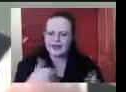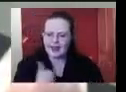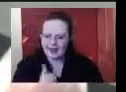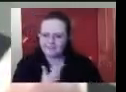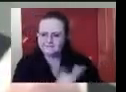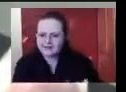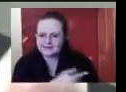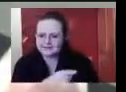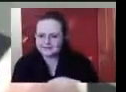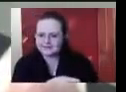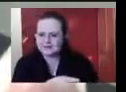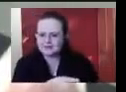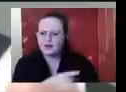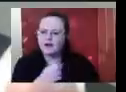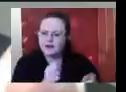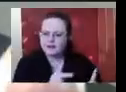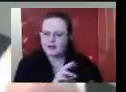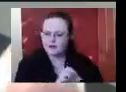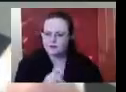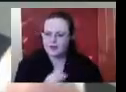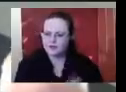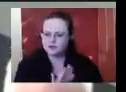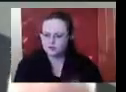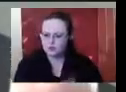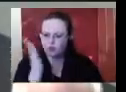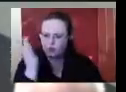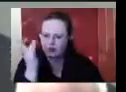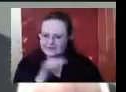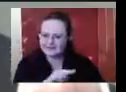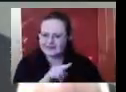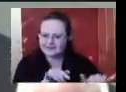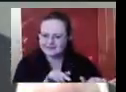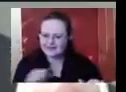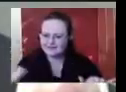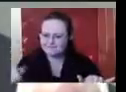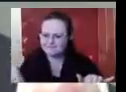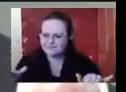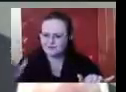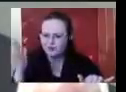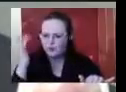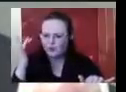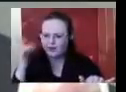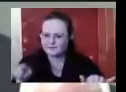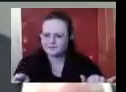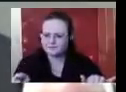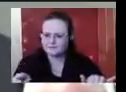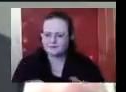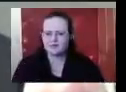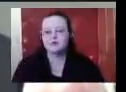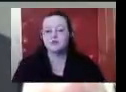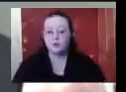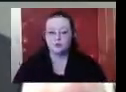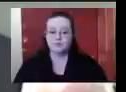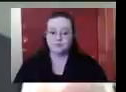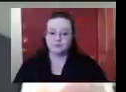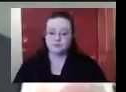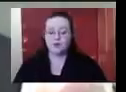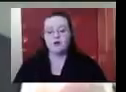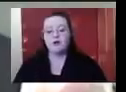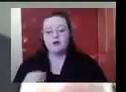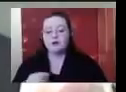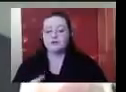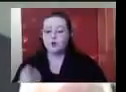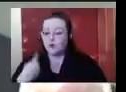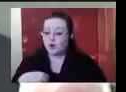until vaccination status can be confirmed. So we talked about that earlier. The fully vaccinated students will be allowed to return to